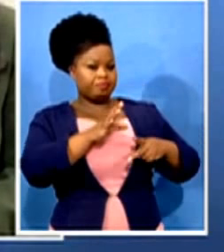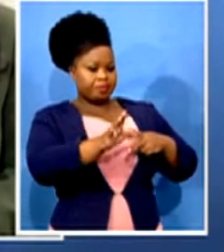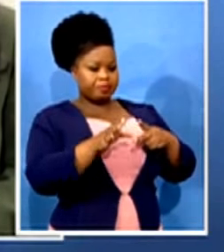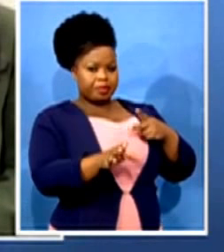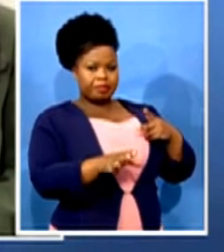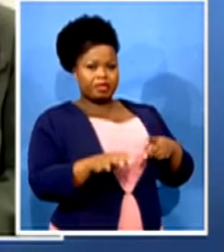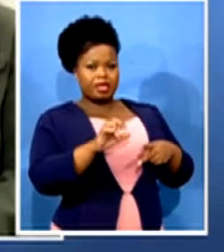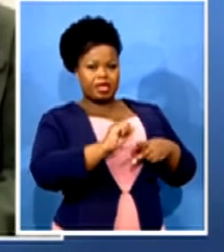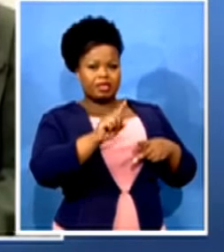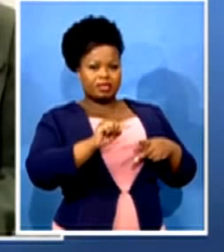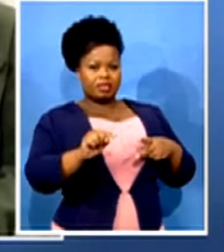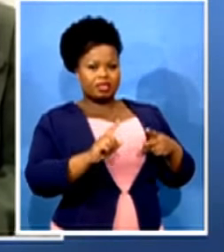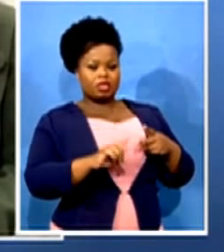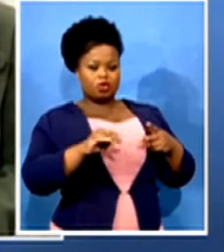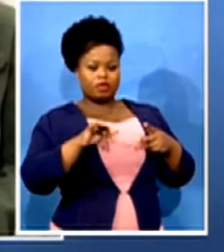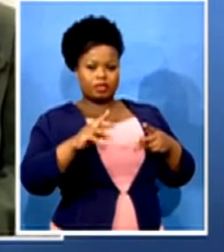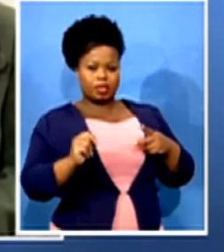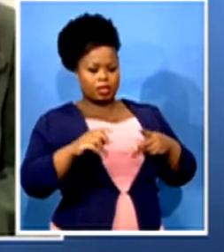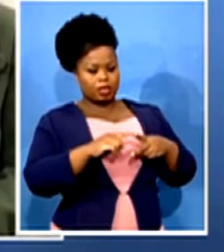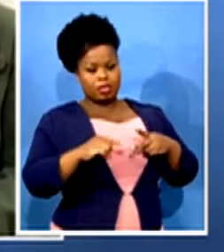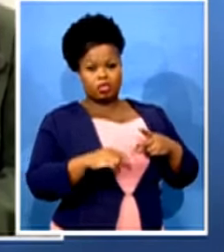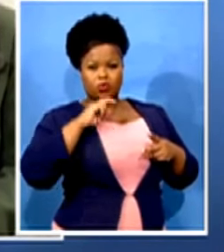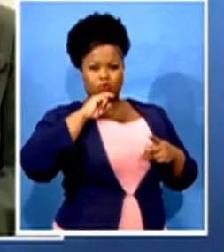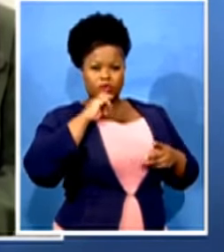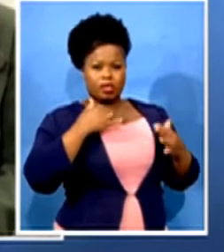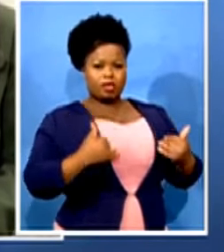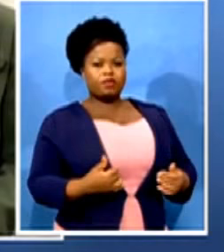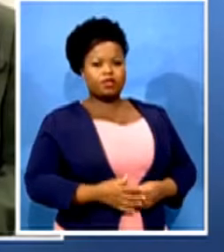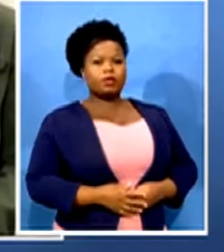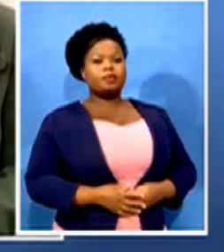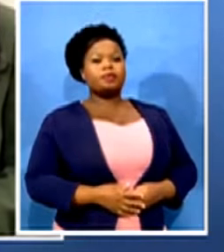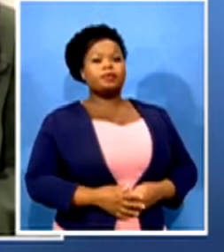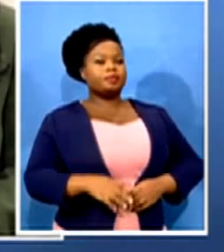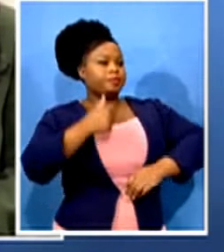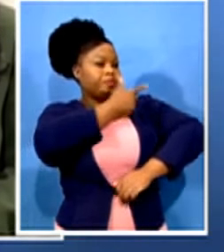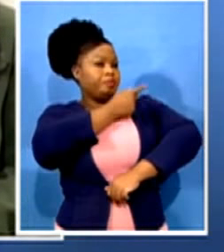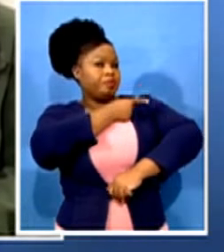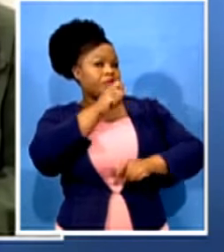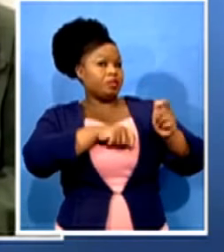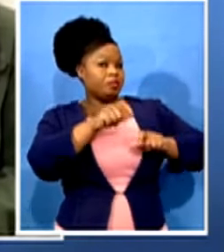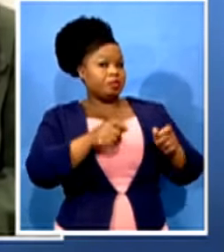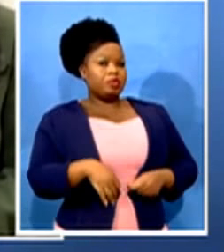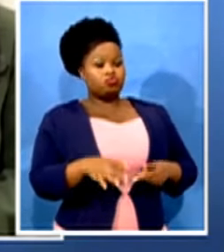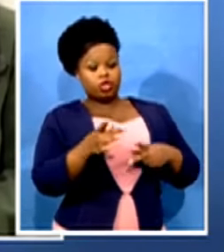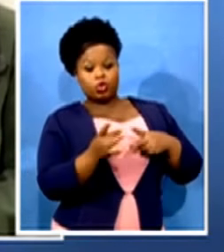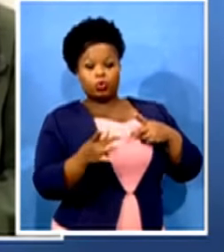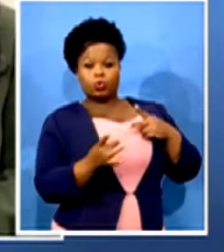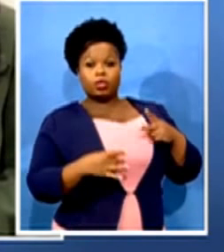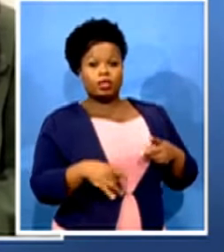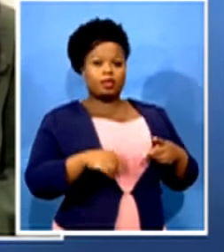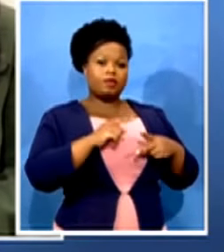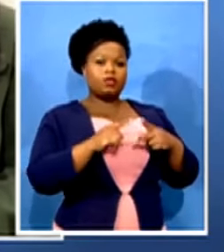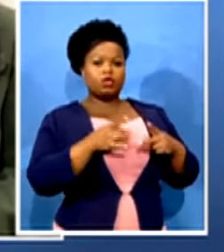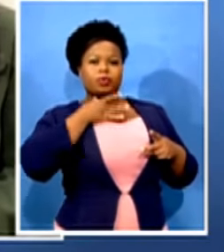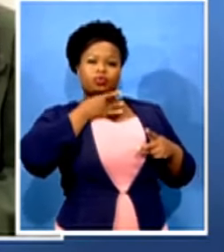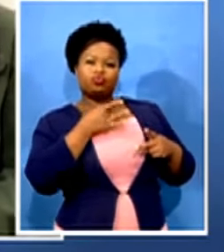be used today to administer to people who have the option to choose between the 2 vaccines. Tell us about this.